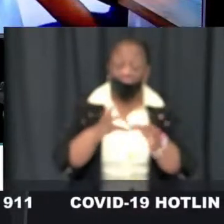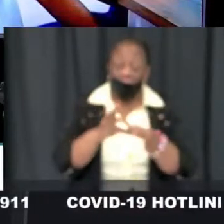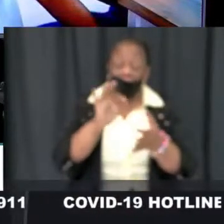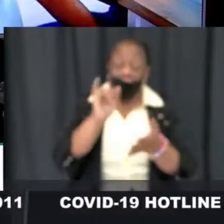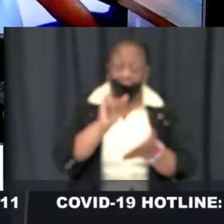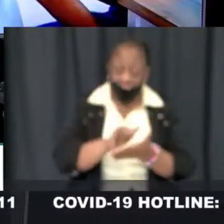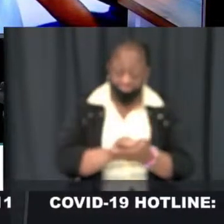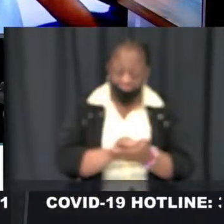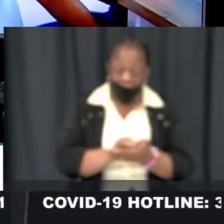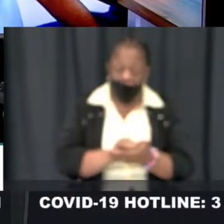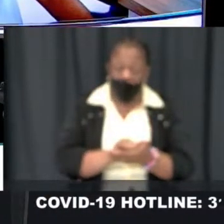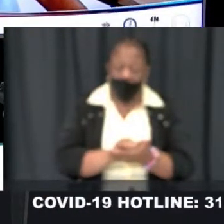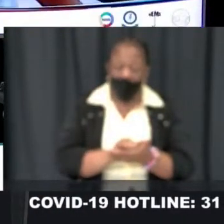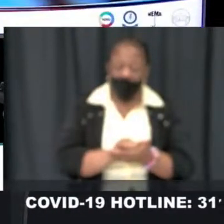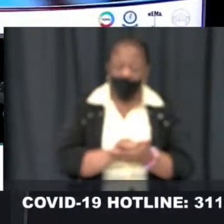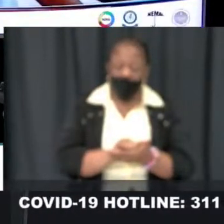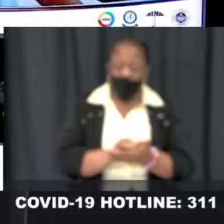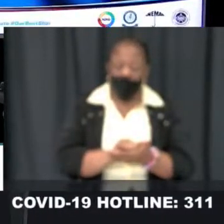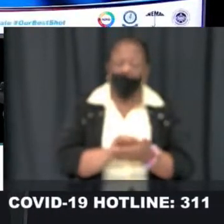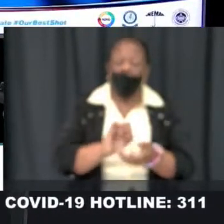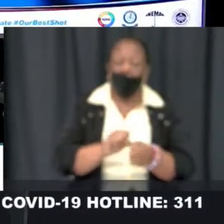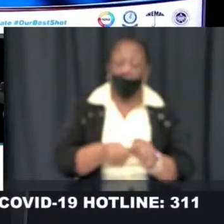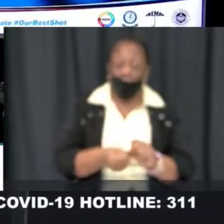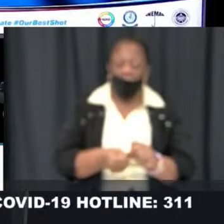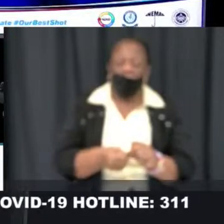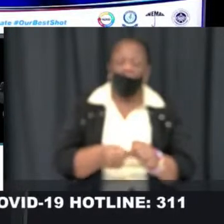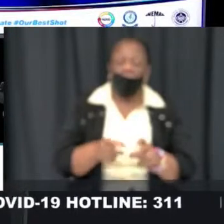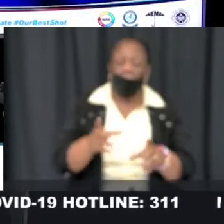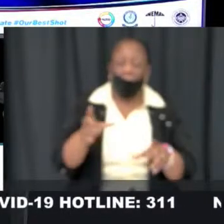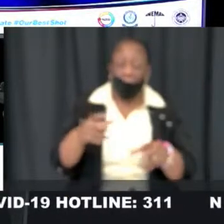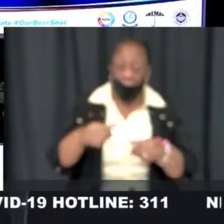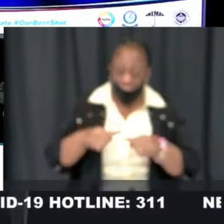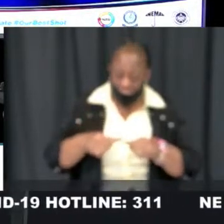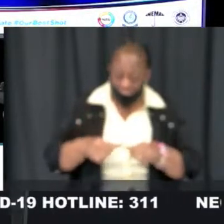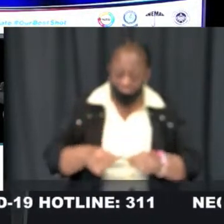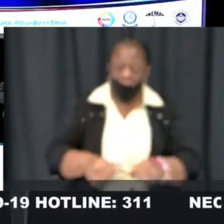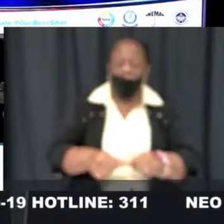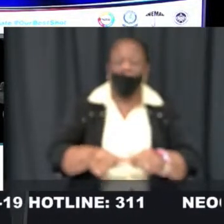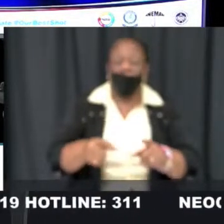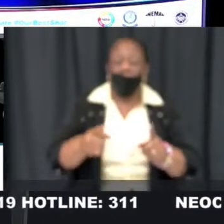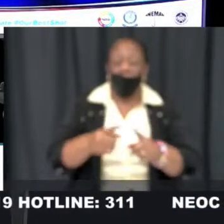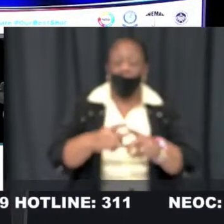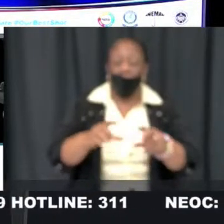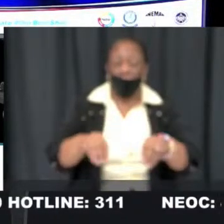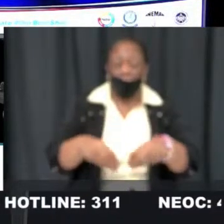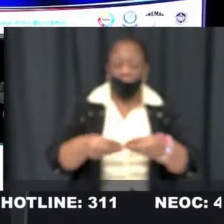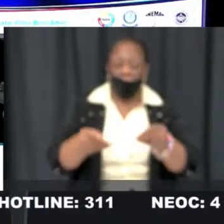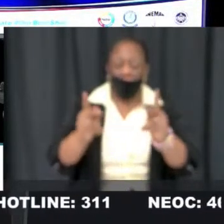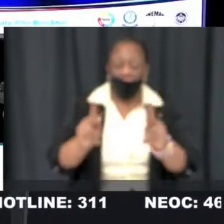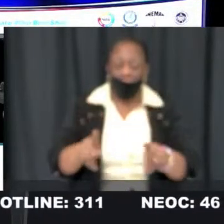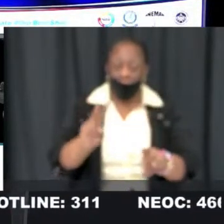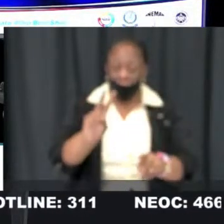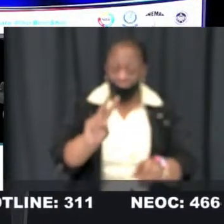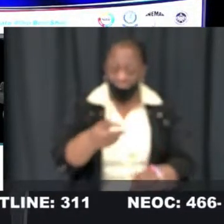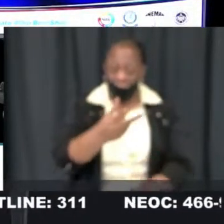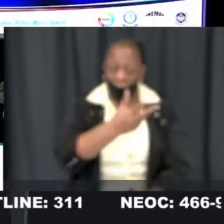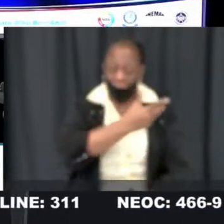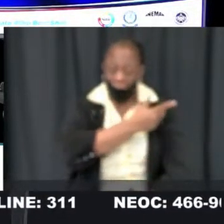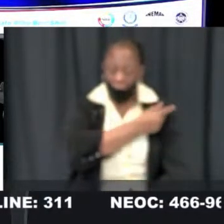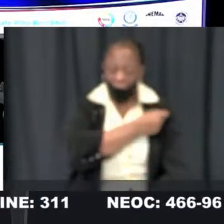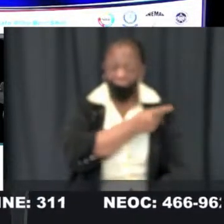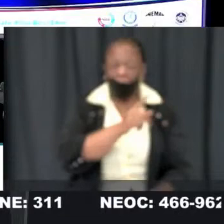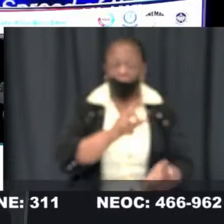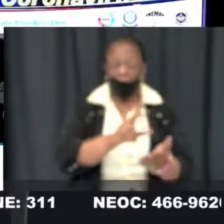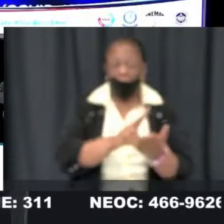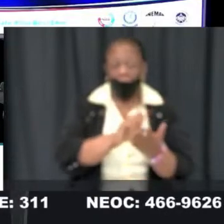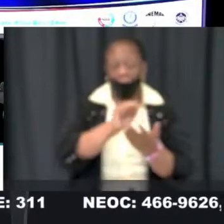example, today, yesterday, last week, who were coming forward for their first shot, we will try